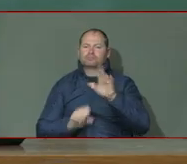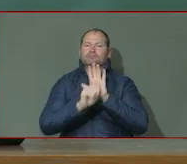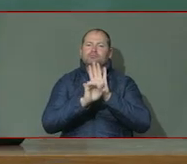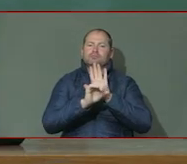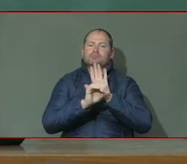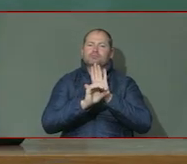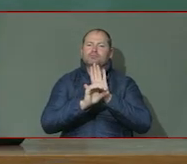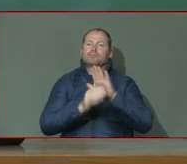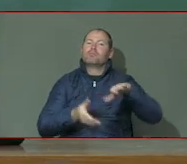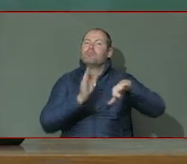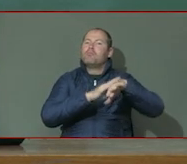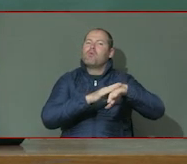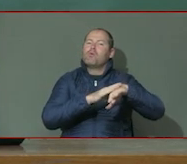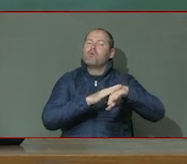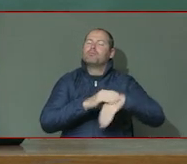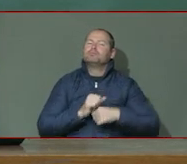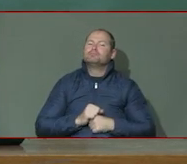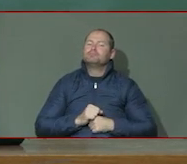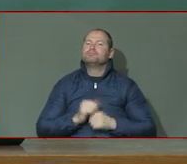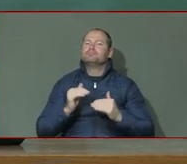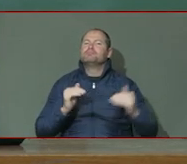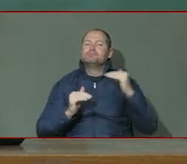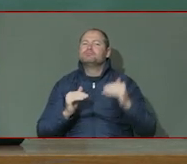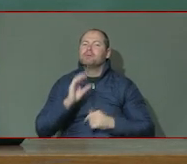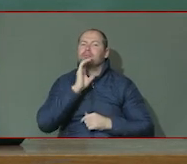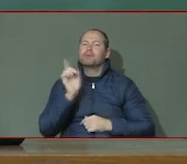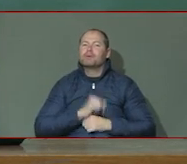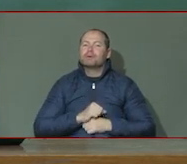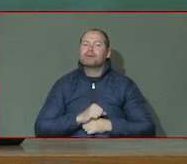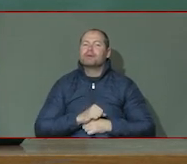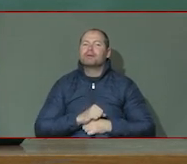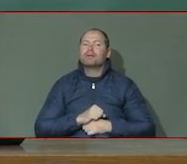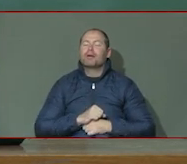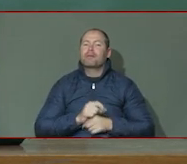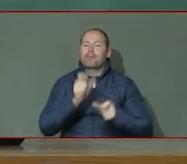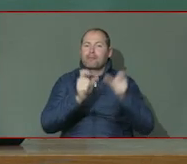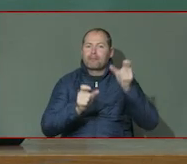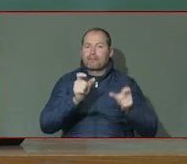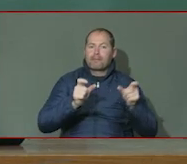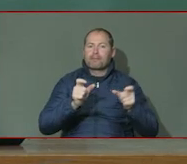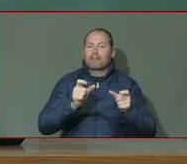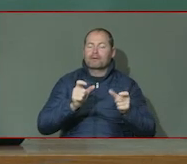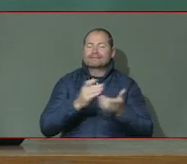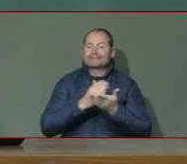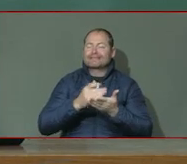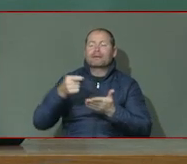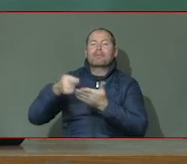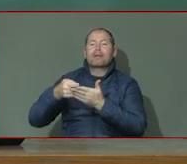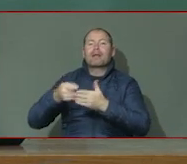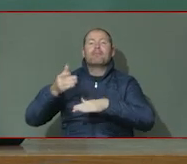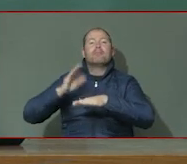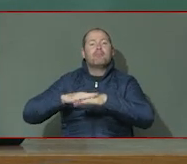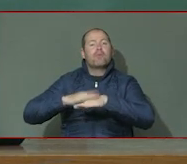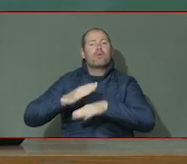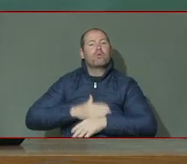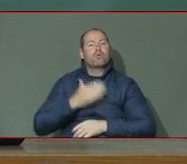So what does that mean? The investors are willing to pay more than what the share is actually worth. Therefore, there is